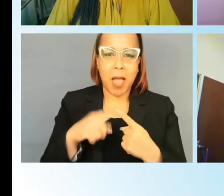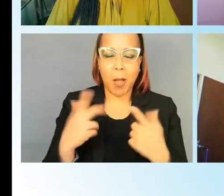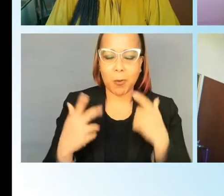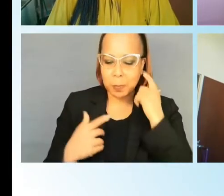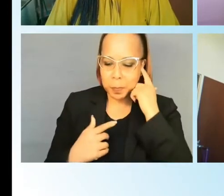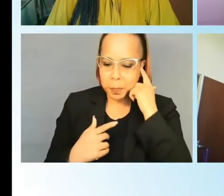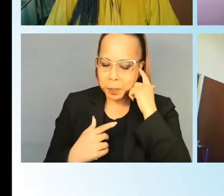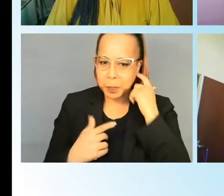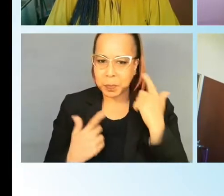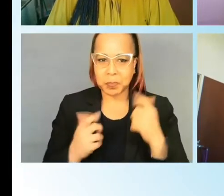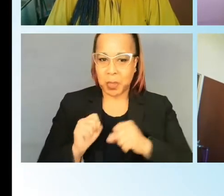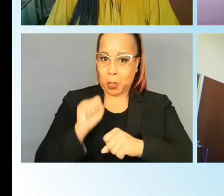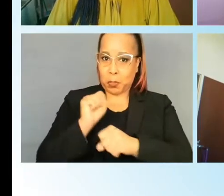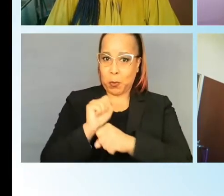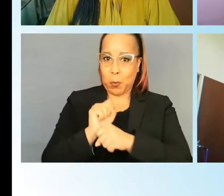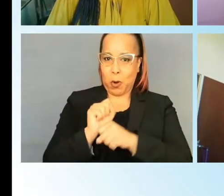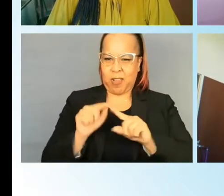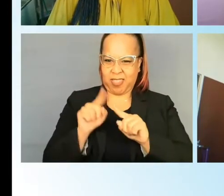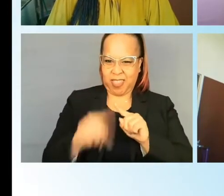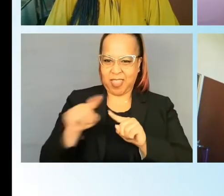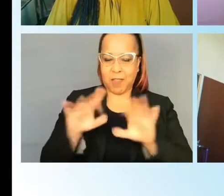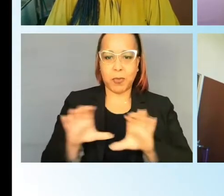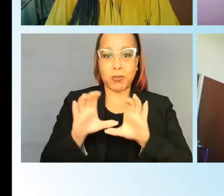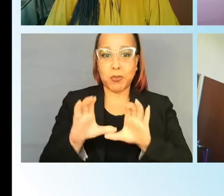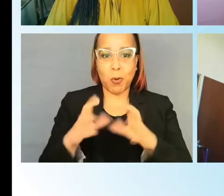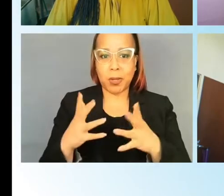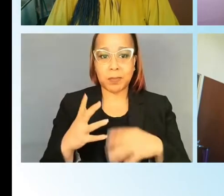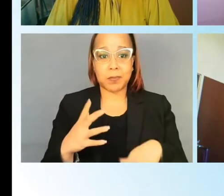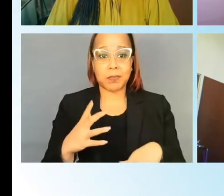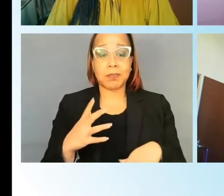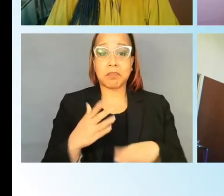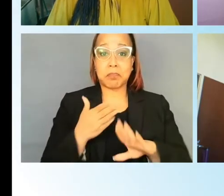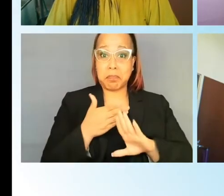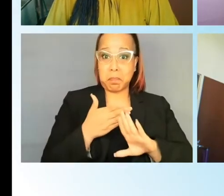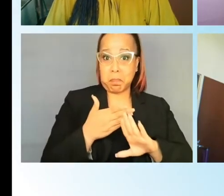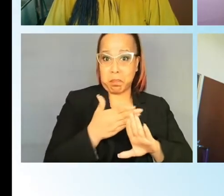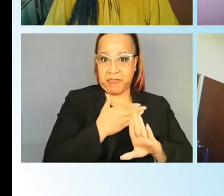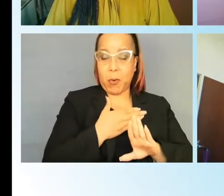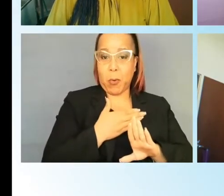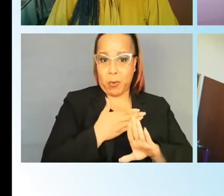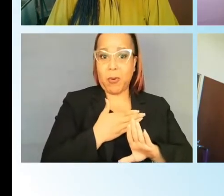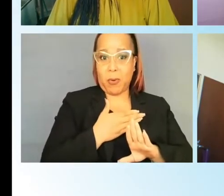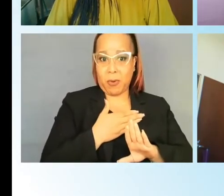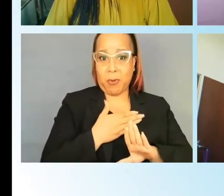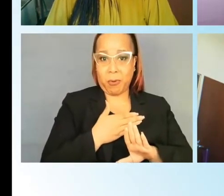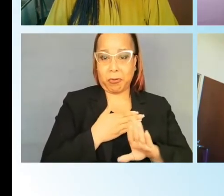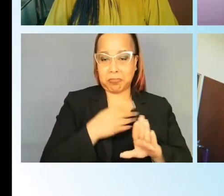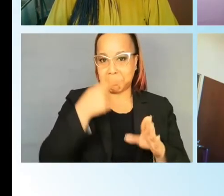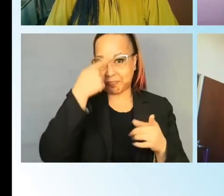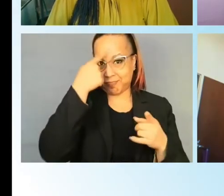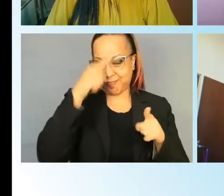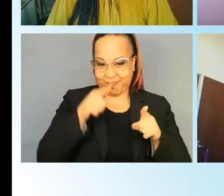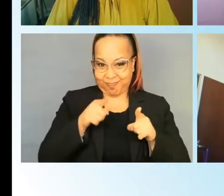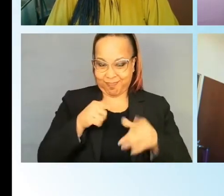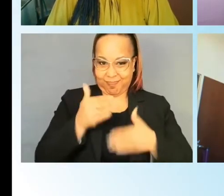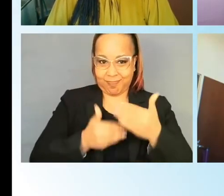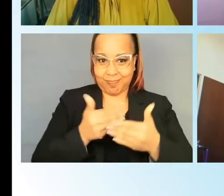of the work that they've been doing, both before, in line with,